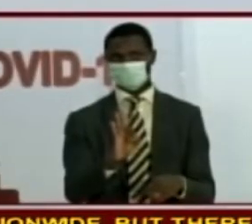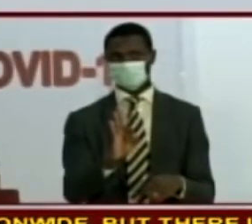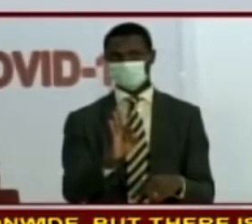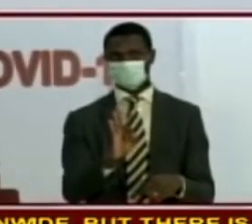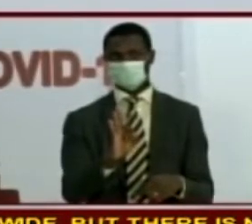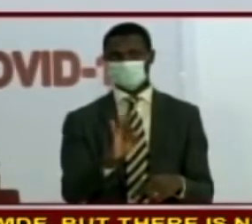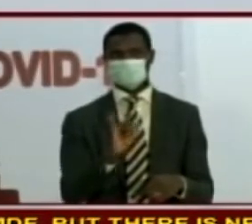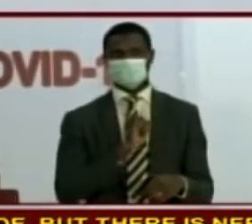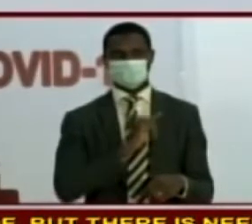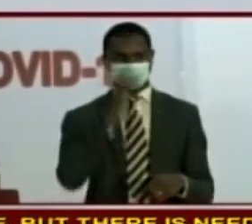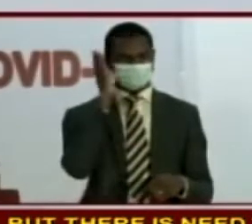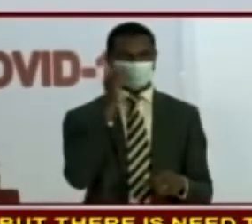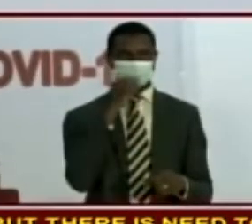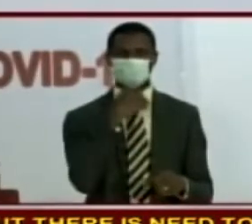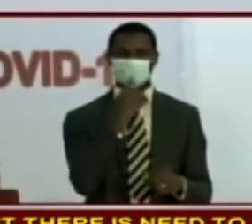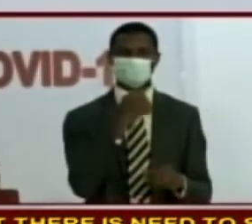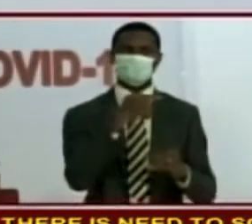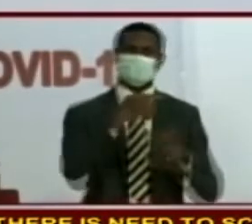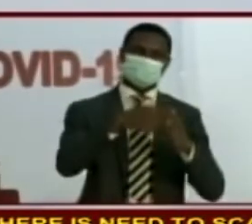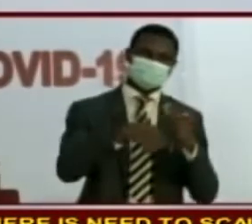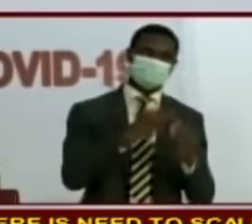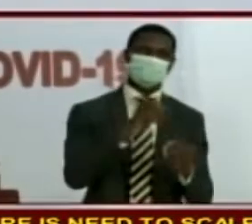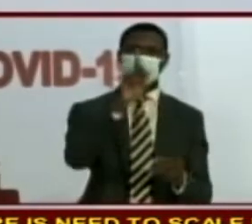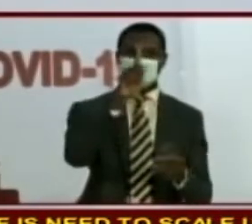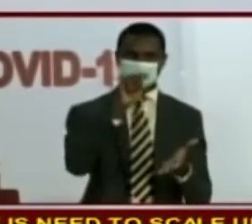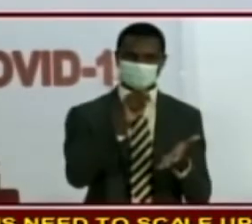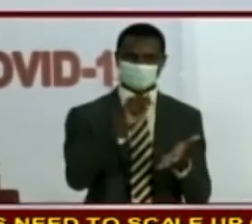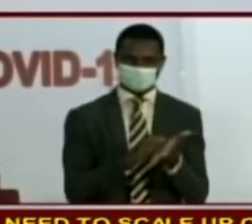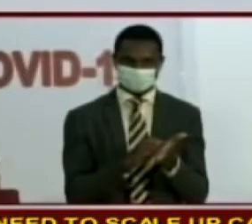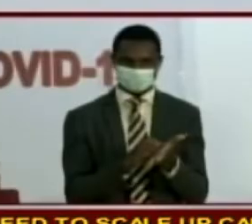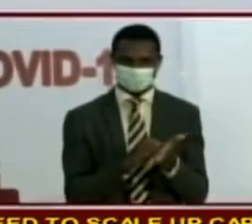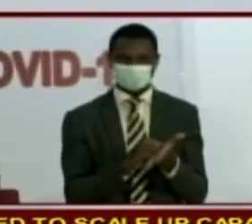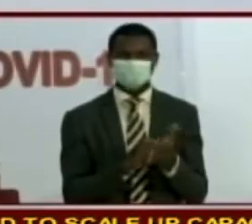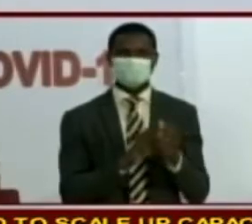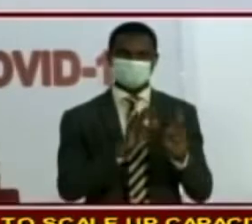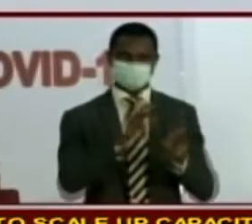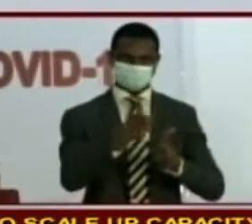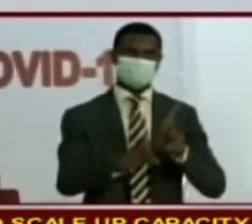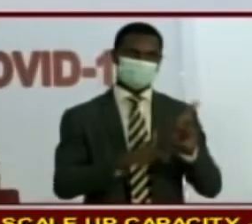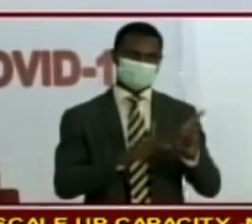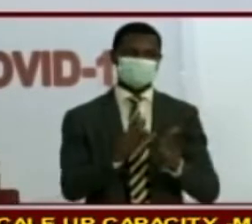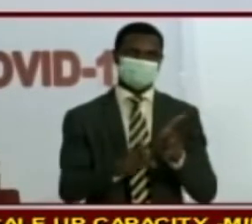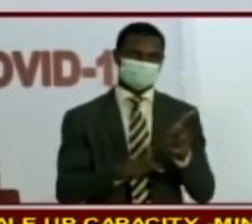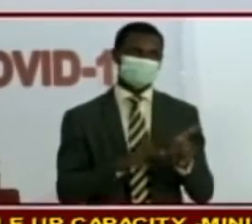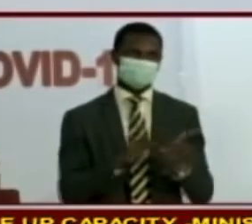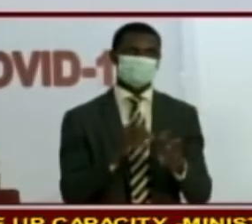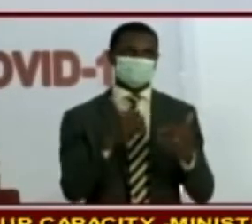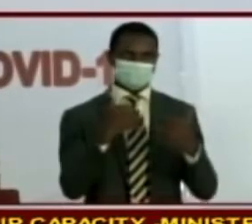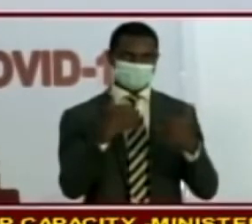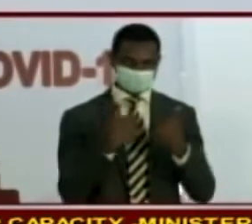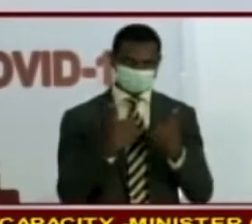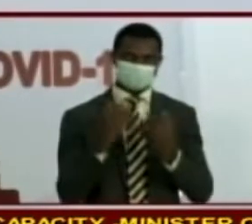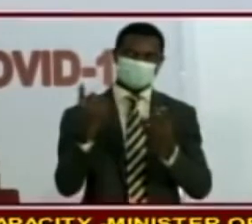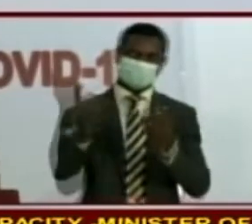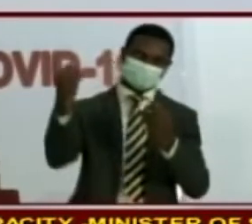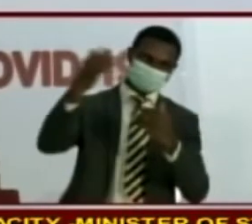I would say around 1,000 persons have come